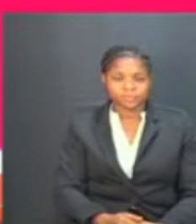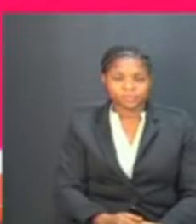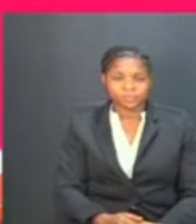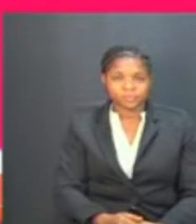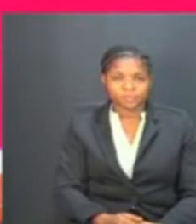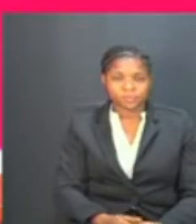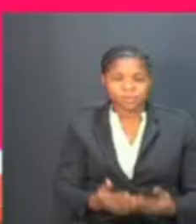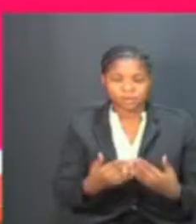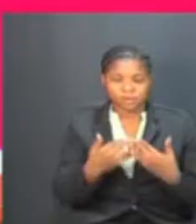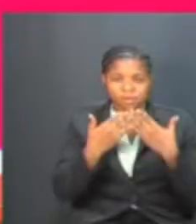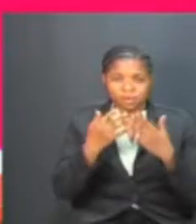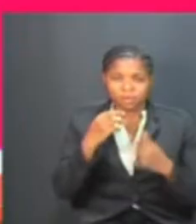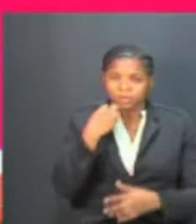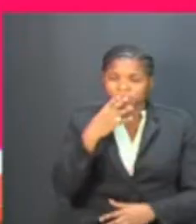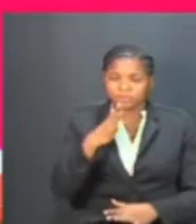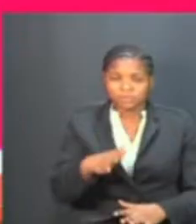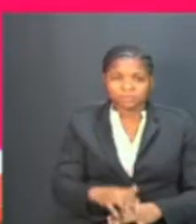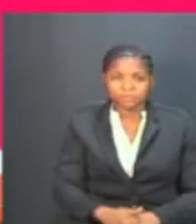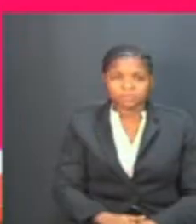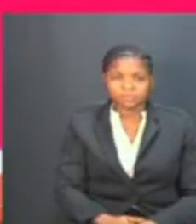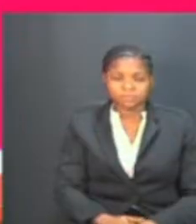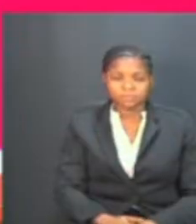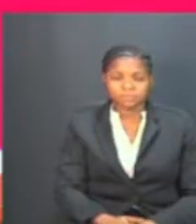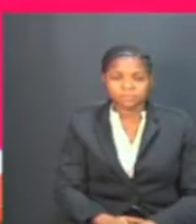Thank you, Mr. Speaker.